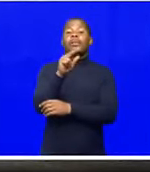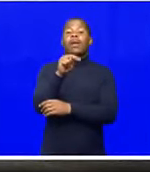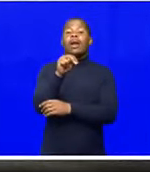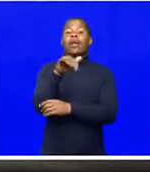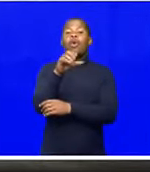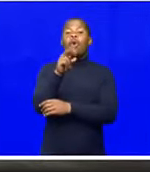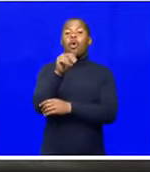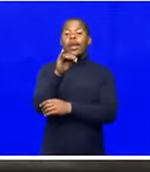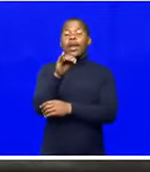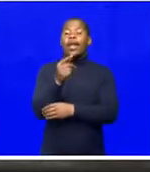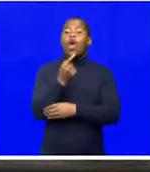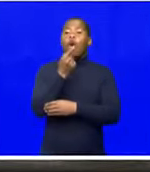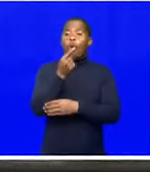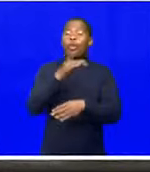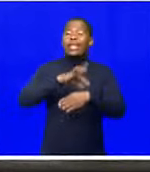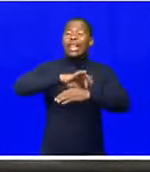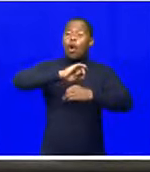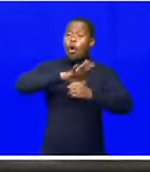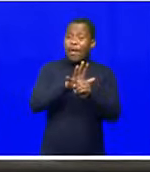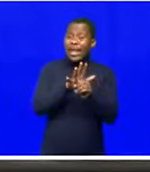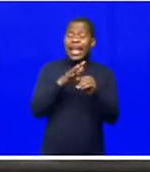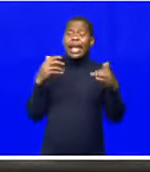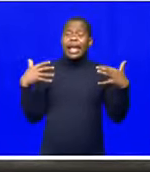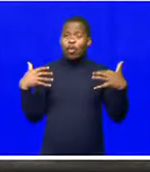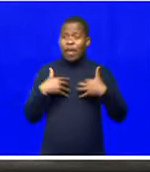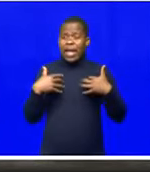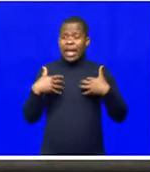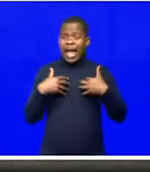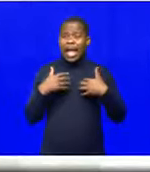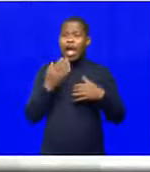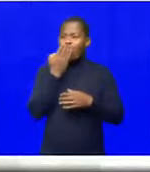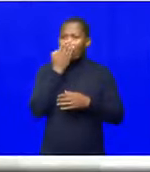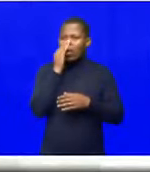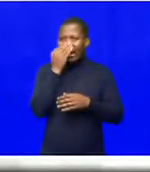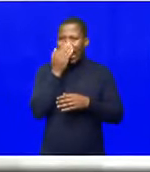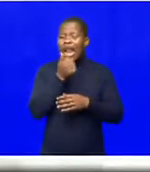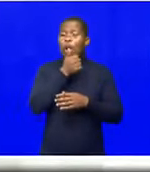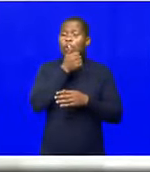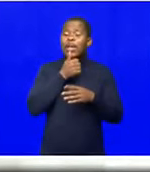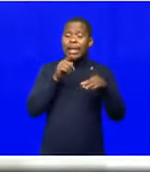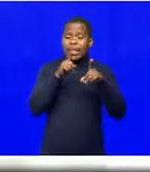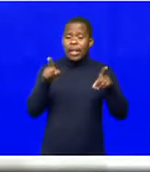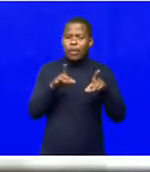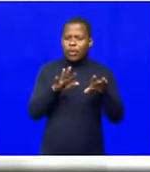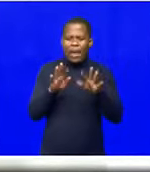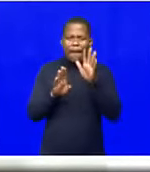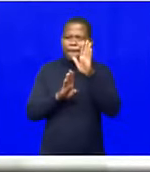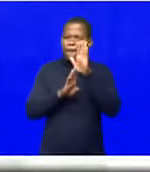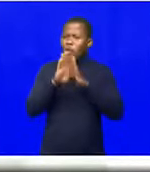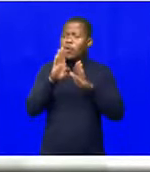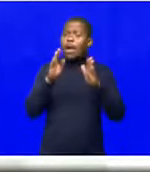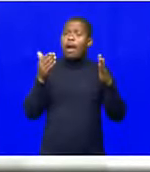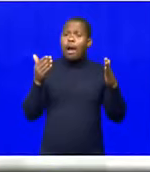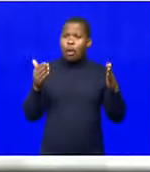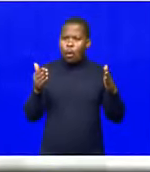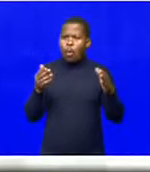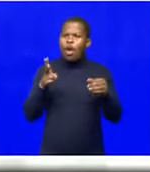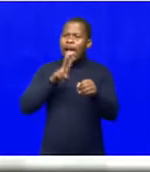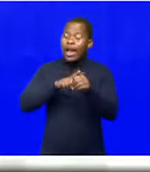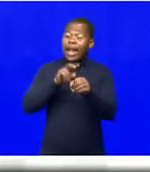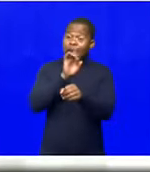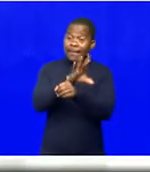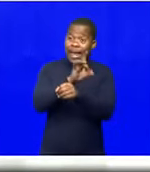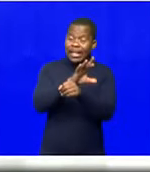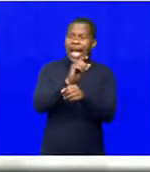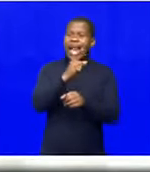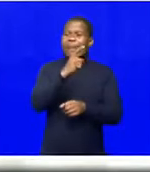uvule lithuba lekuthi kwenze budulujane ngetebuchwepesha. We would like to warn our customers to be extra